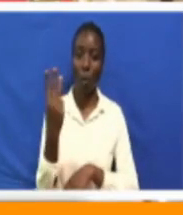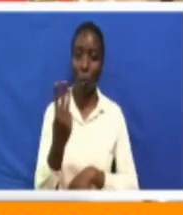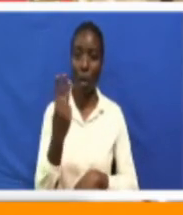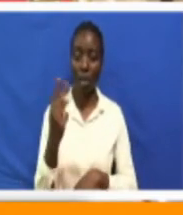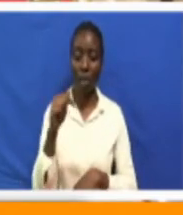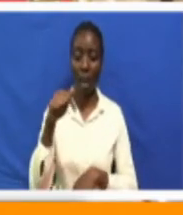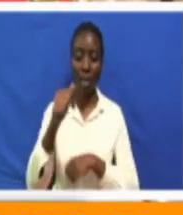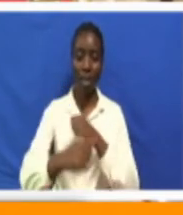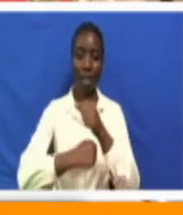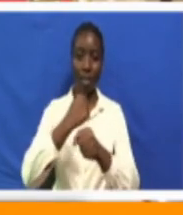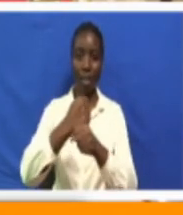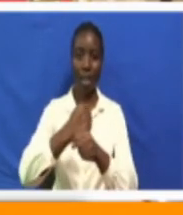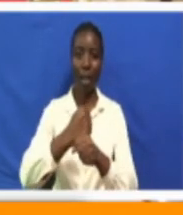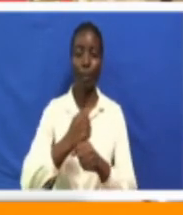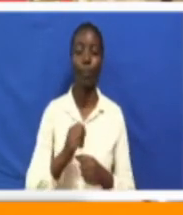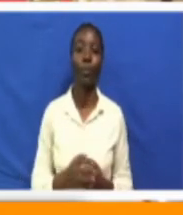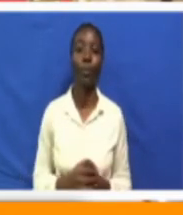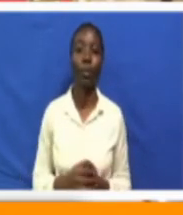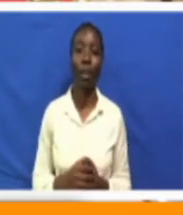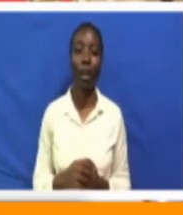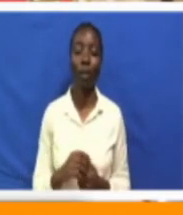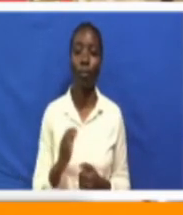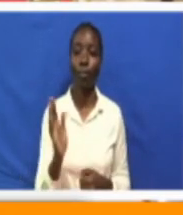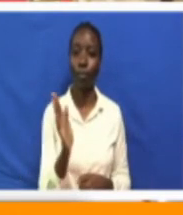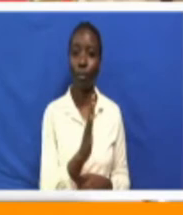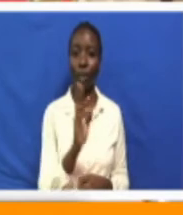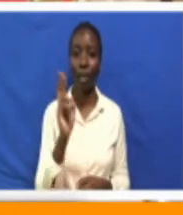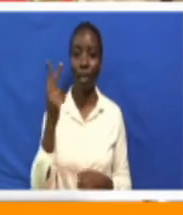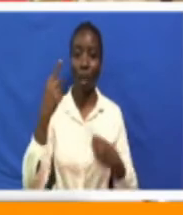who is